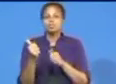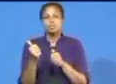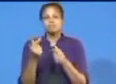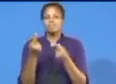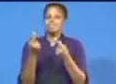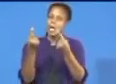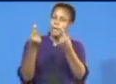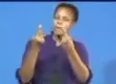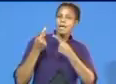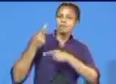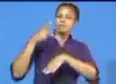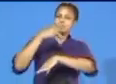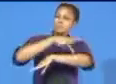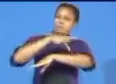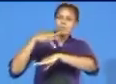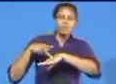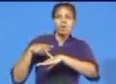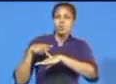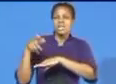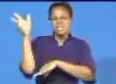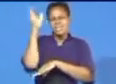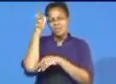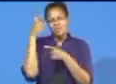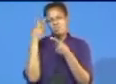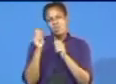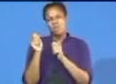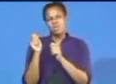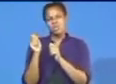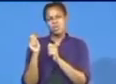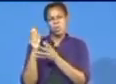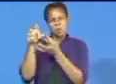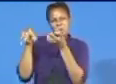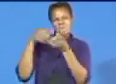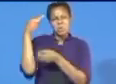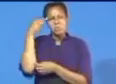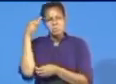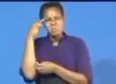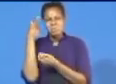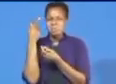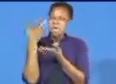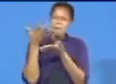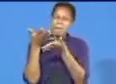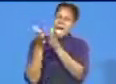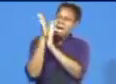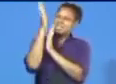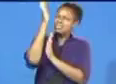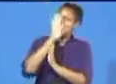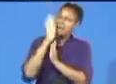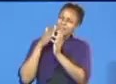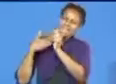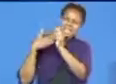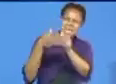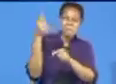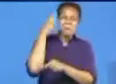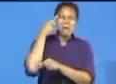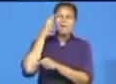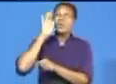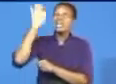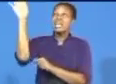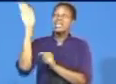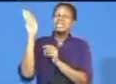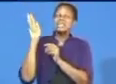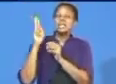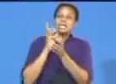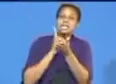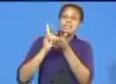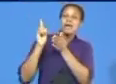this pulpit this morning as the devil tried to mess with me, but I came here asking God, just direct my mind according to your divine will.